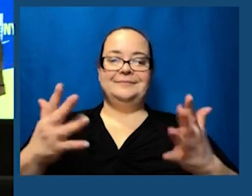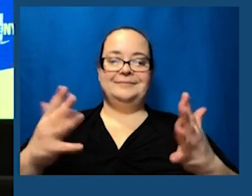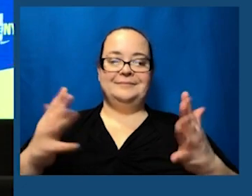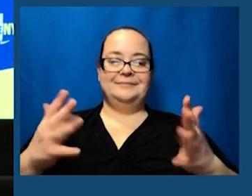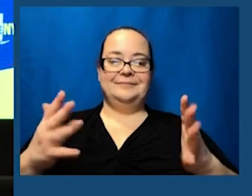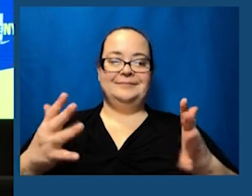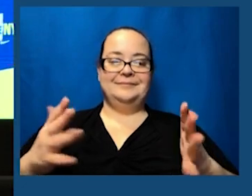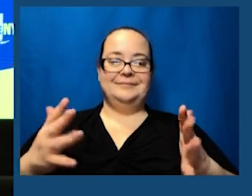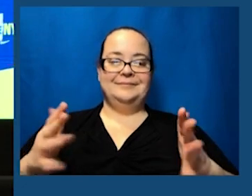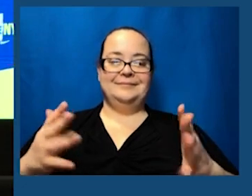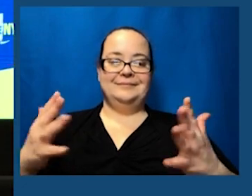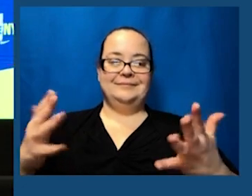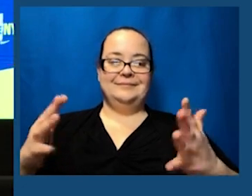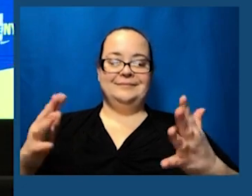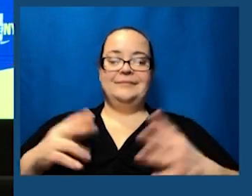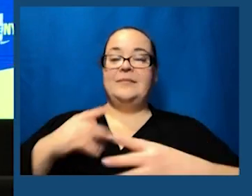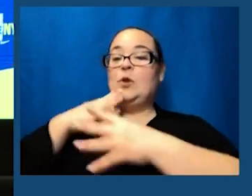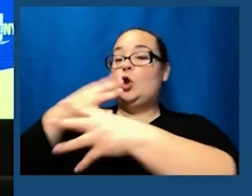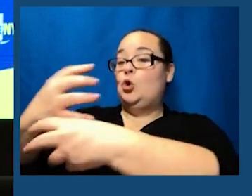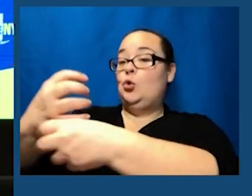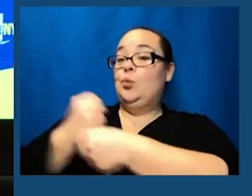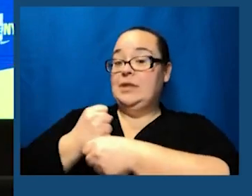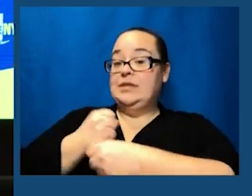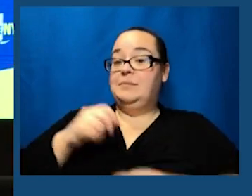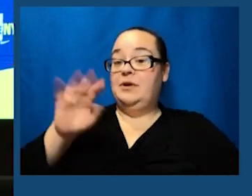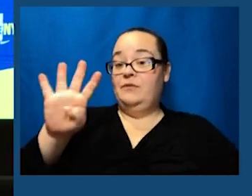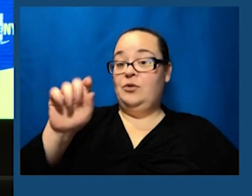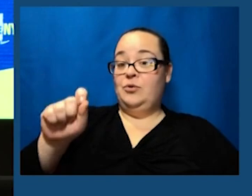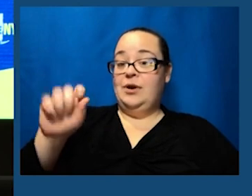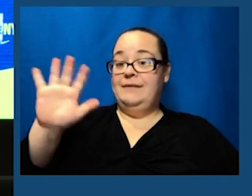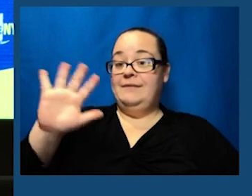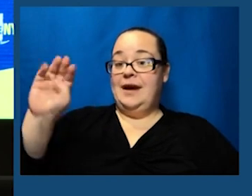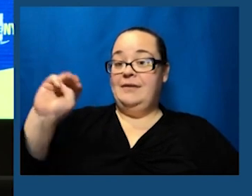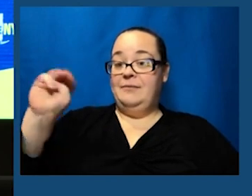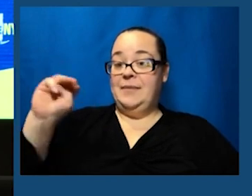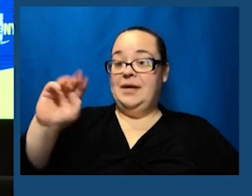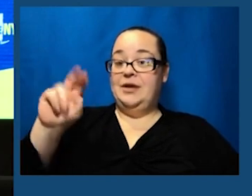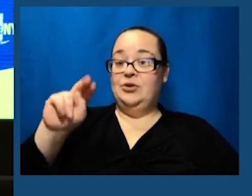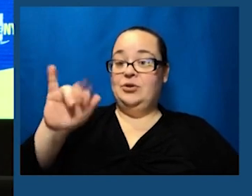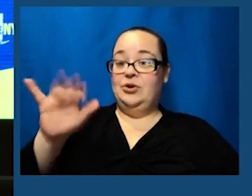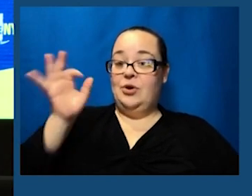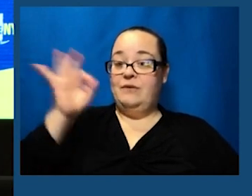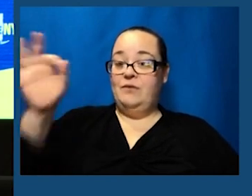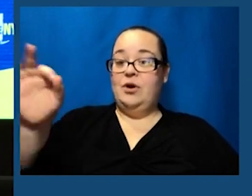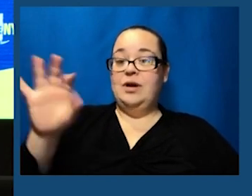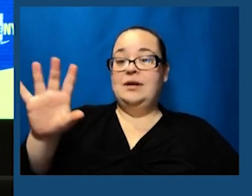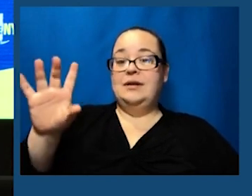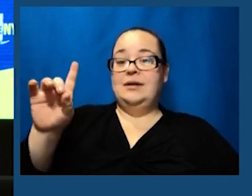The recipient of the $4.5 million New York Forward Award, the town of Richfield.